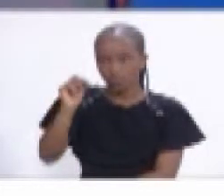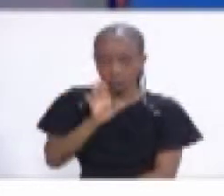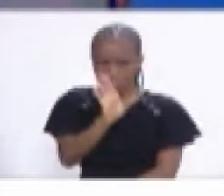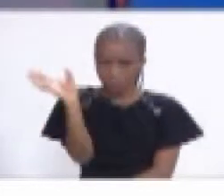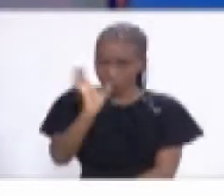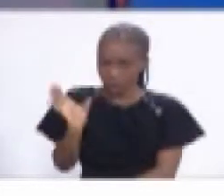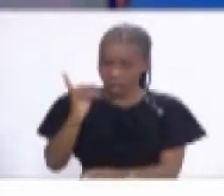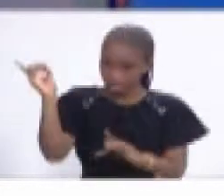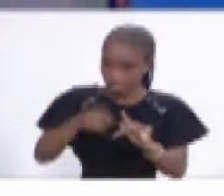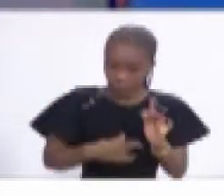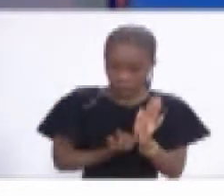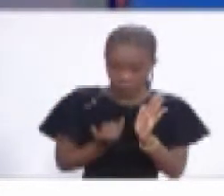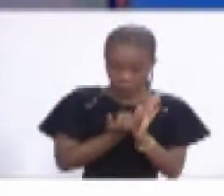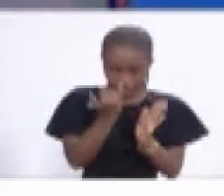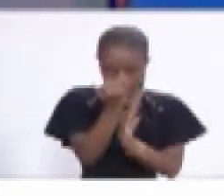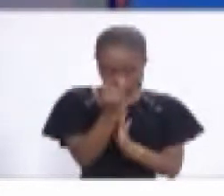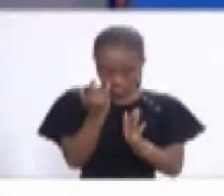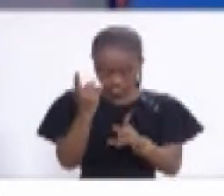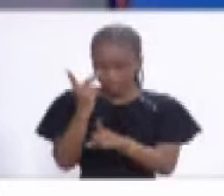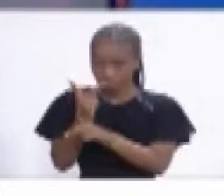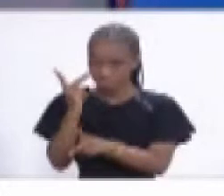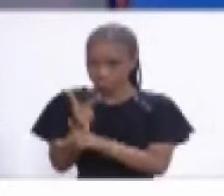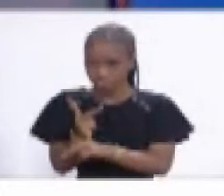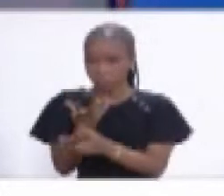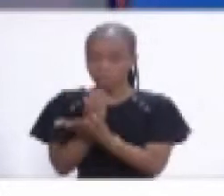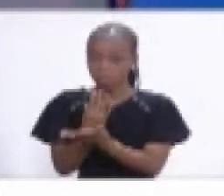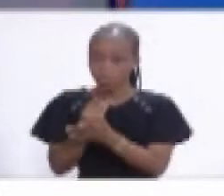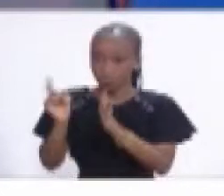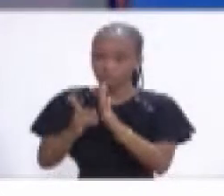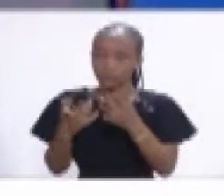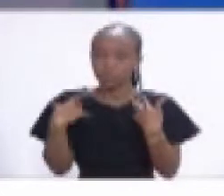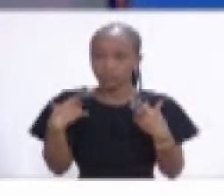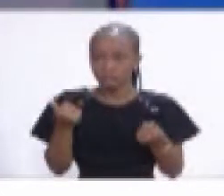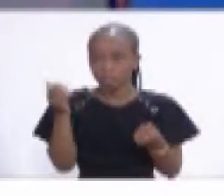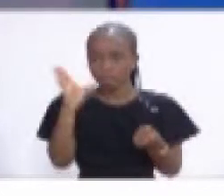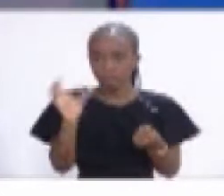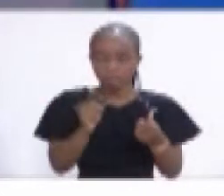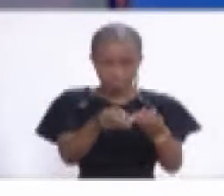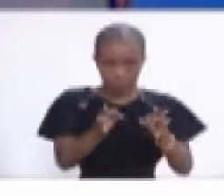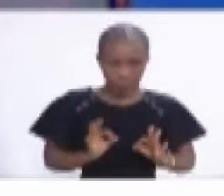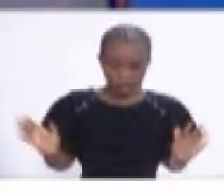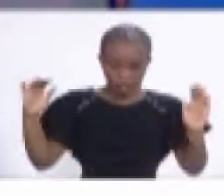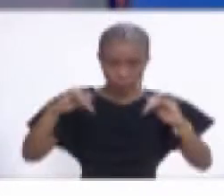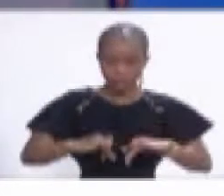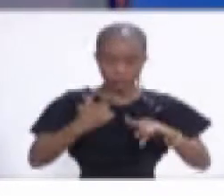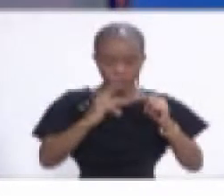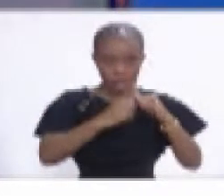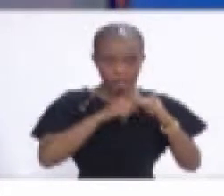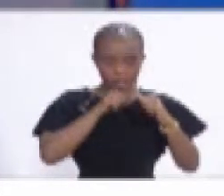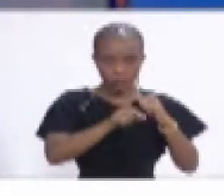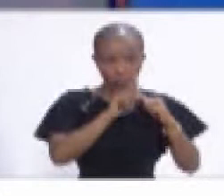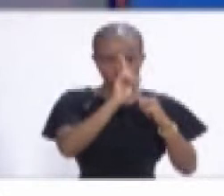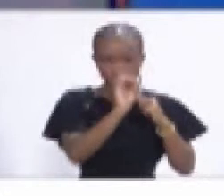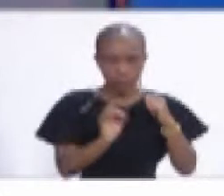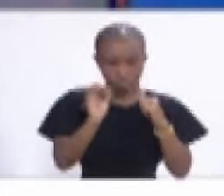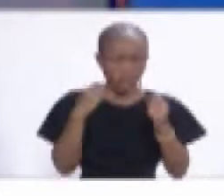that instead of increasing the allocation of monies to the Ministry of Health, Treasury decreased the budget from 6.1%